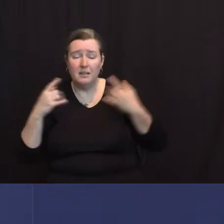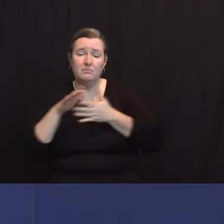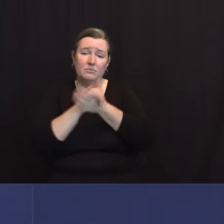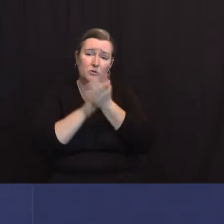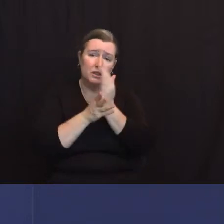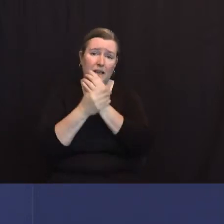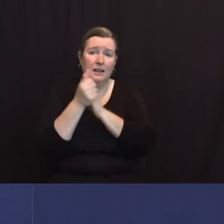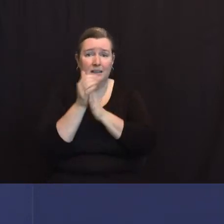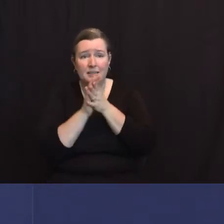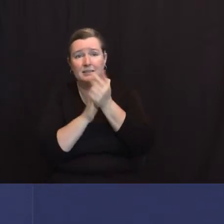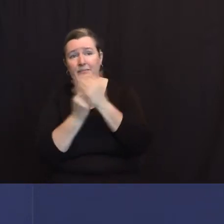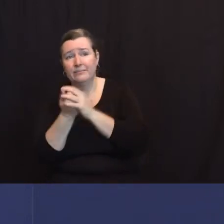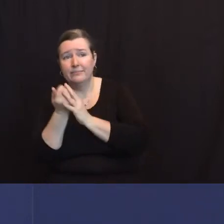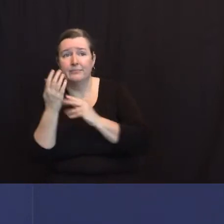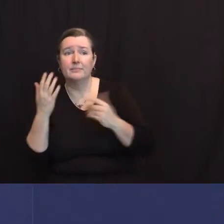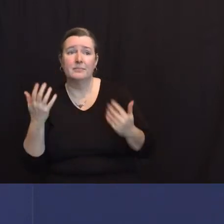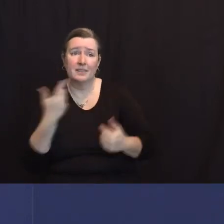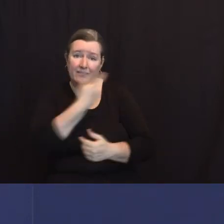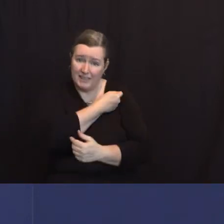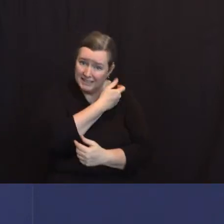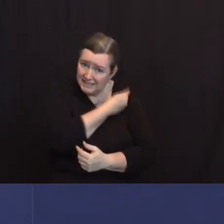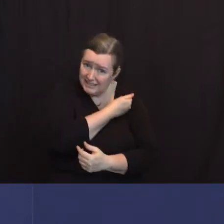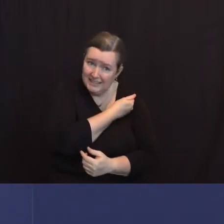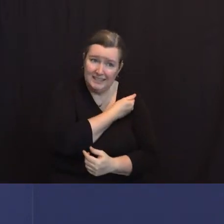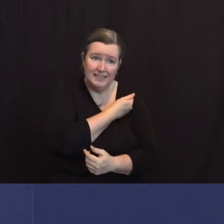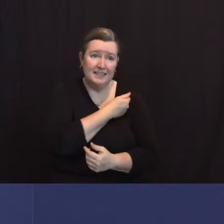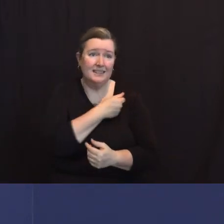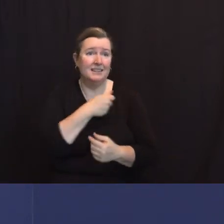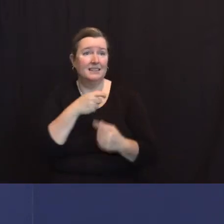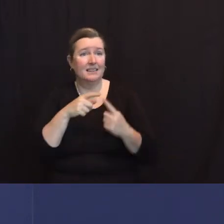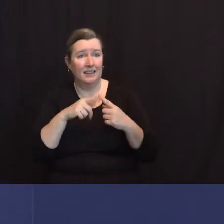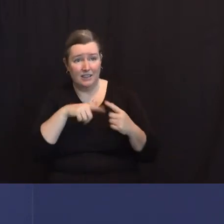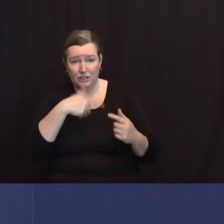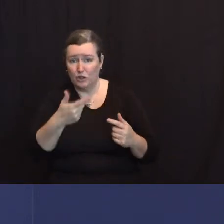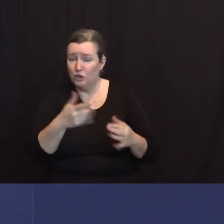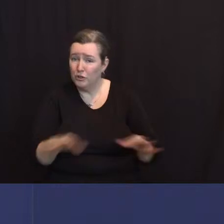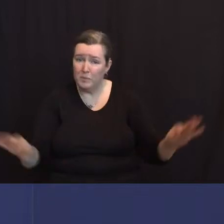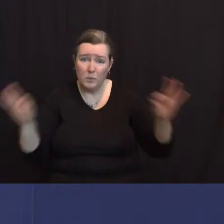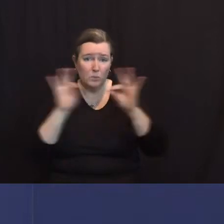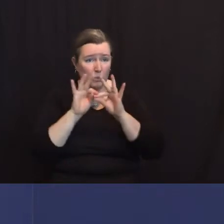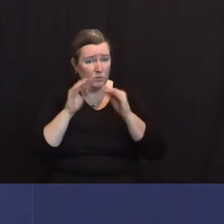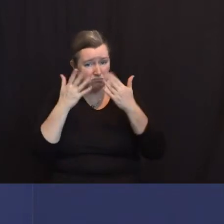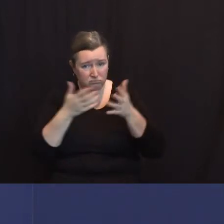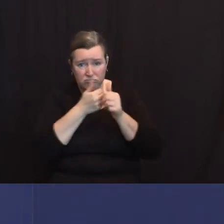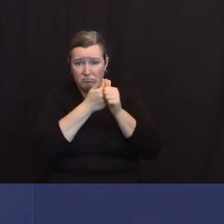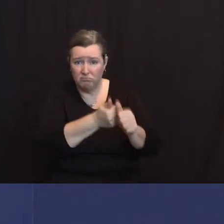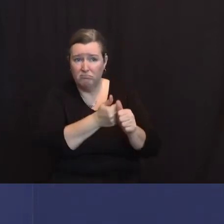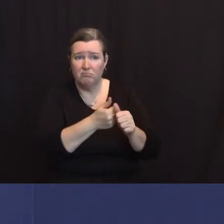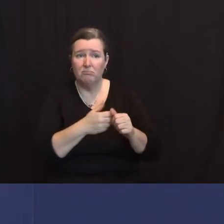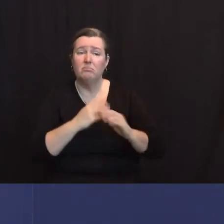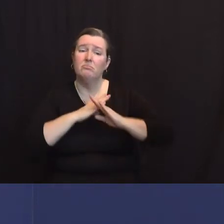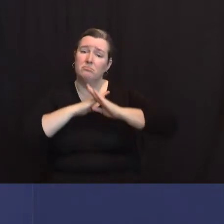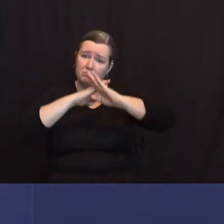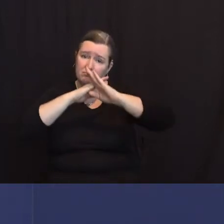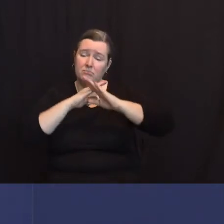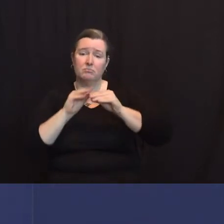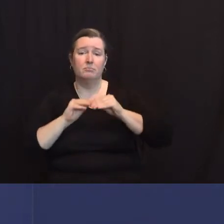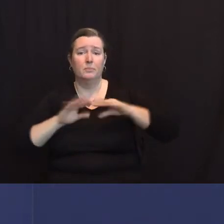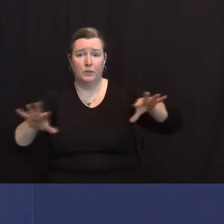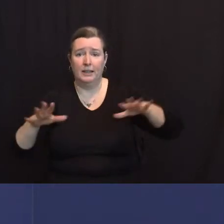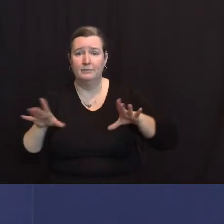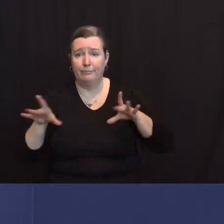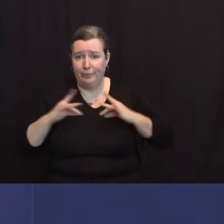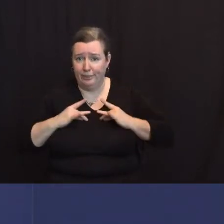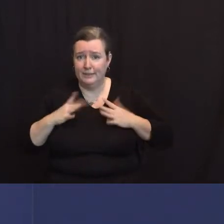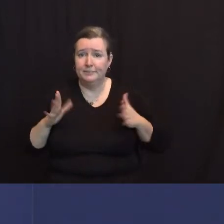getting vaccinated when it's your turn, are important tools to prevent the spread of this virus. We continue to make progress